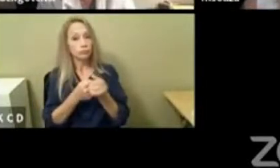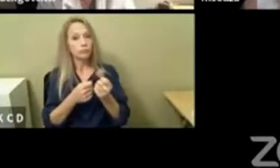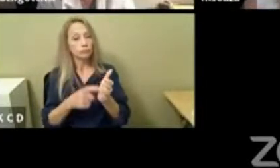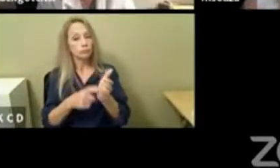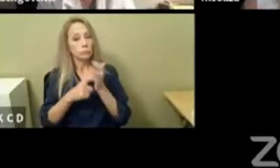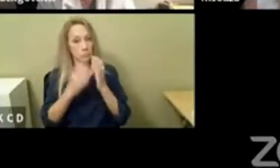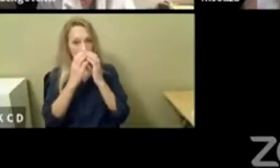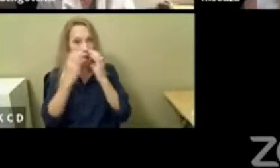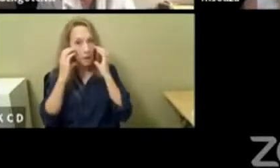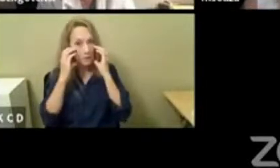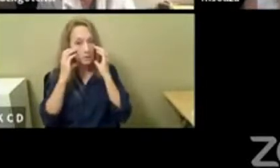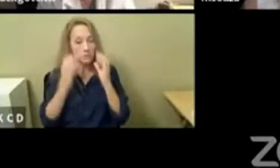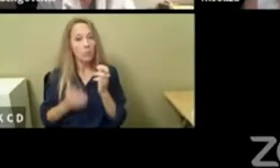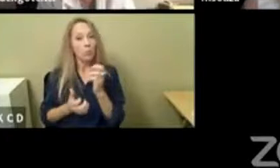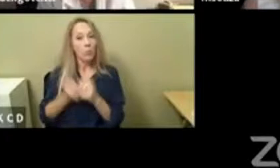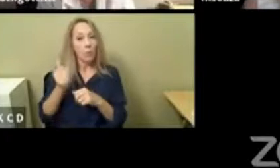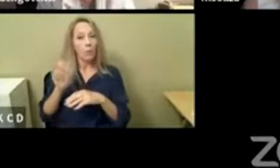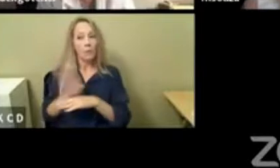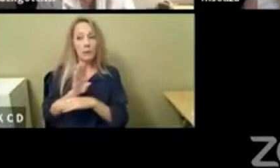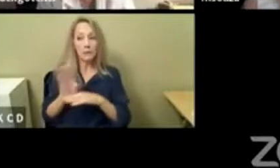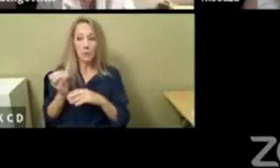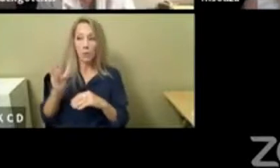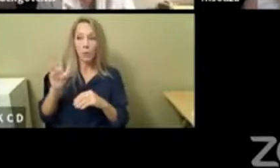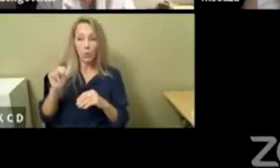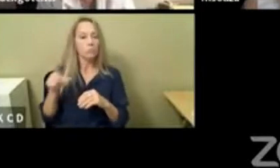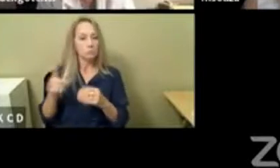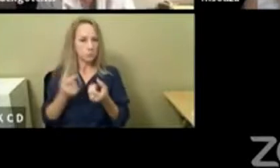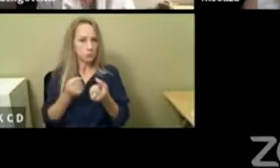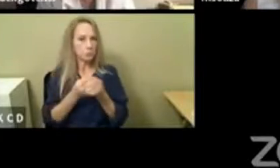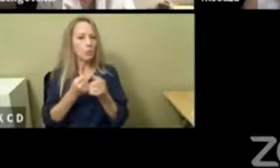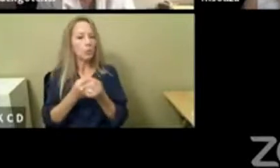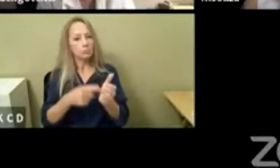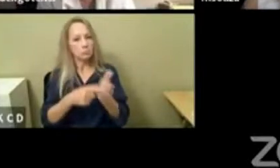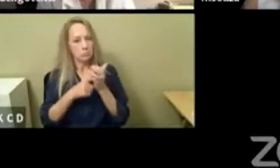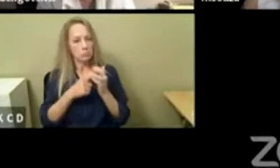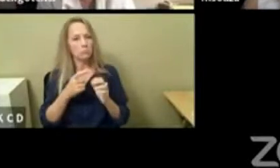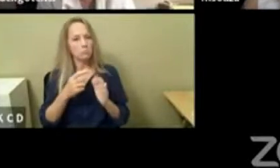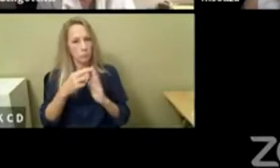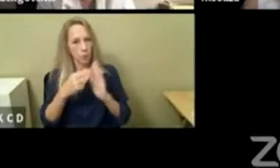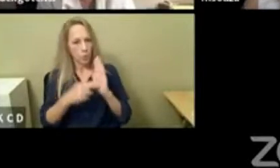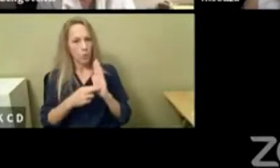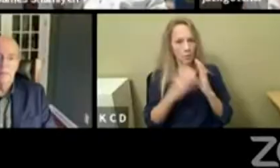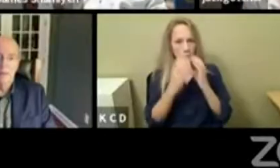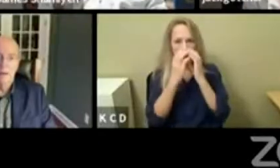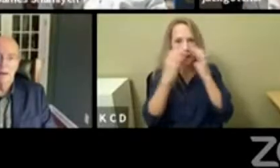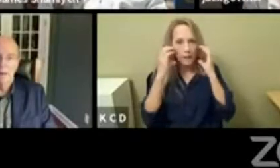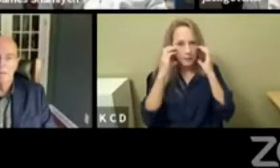owners, most of them support the mask mandate. And you know, how do we get that more